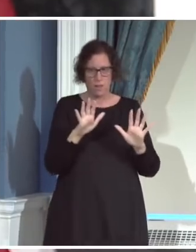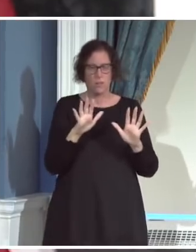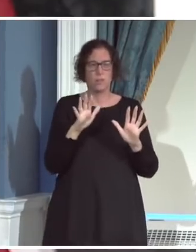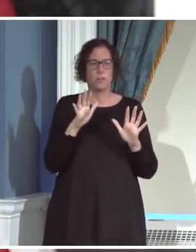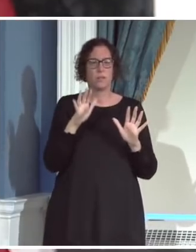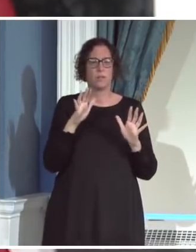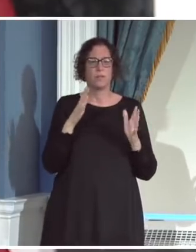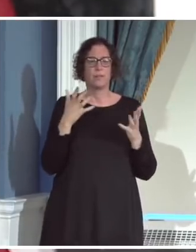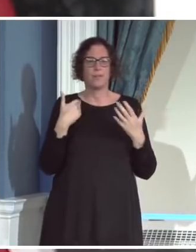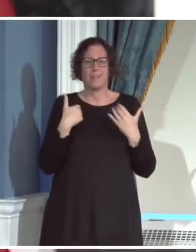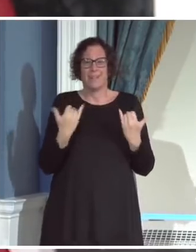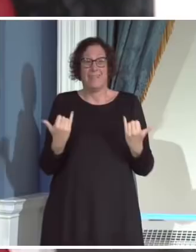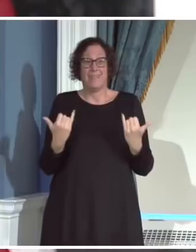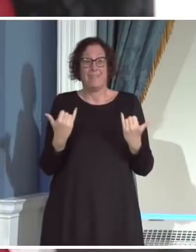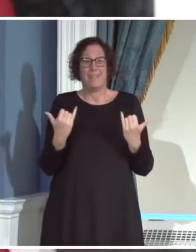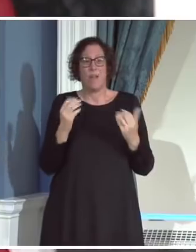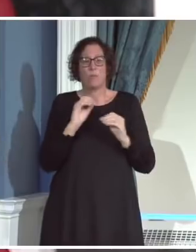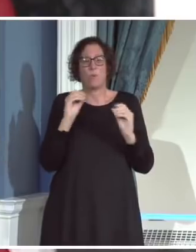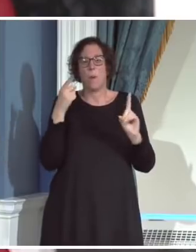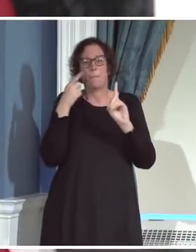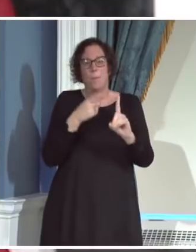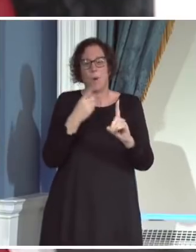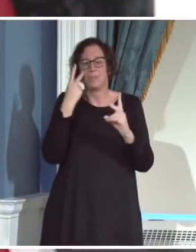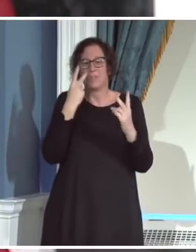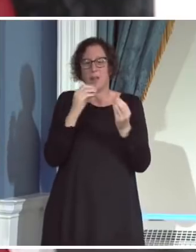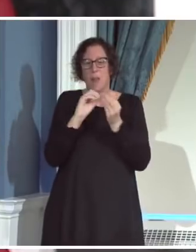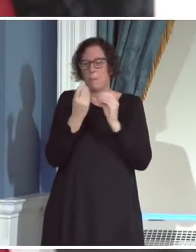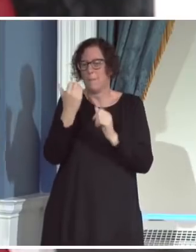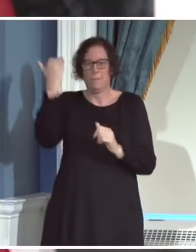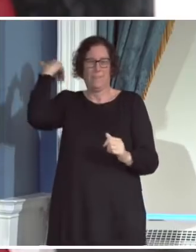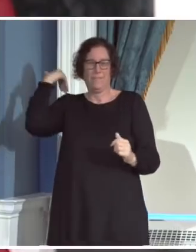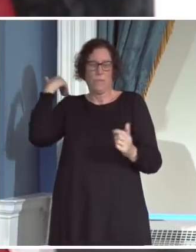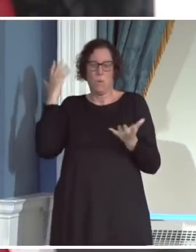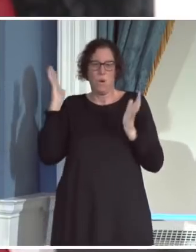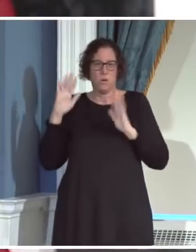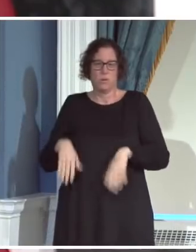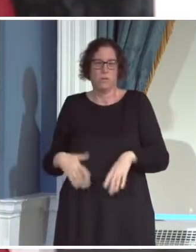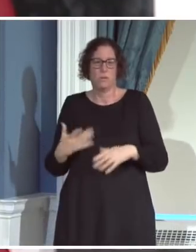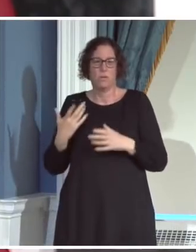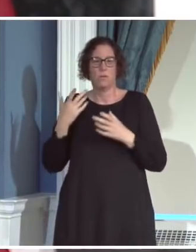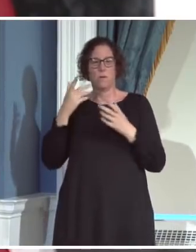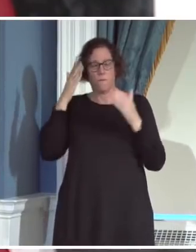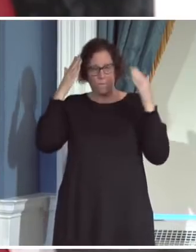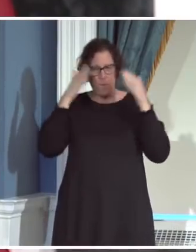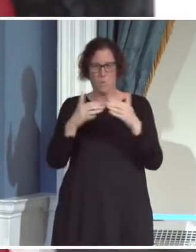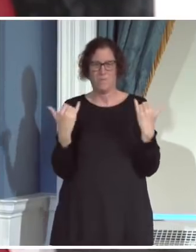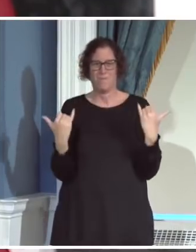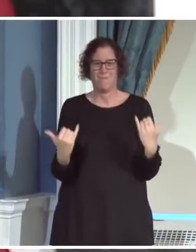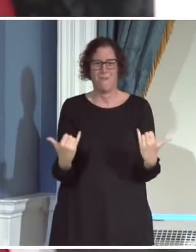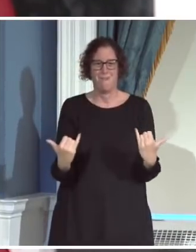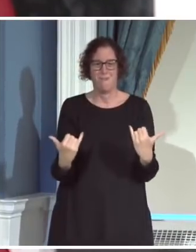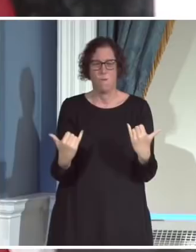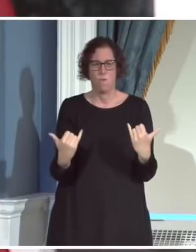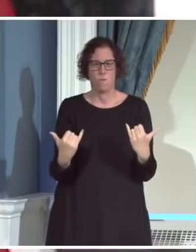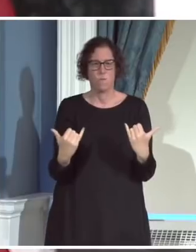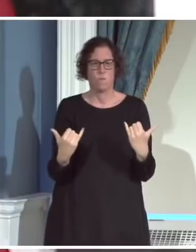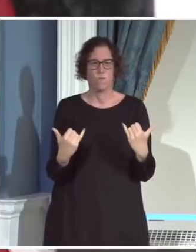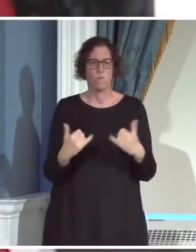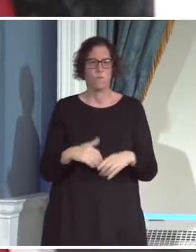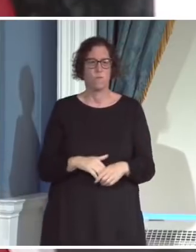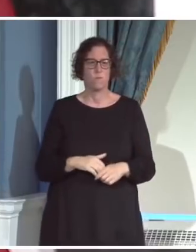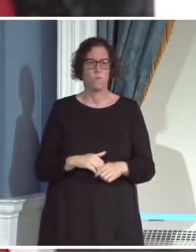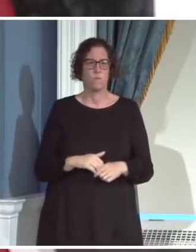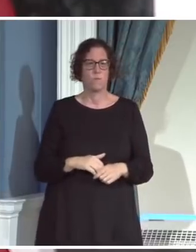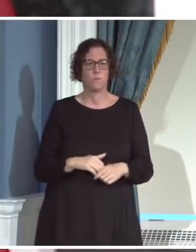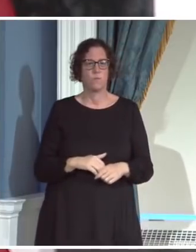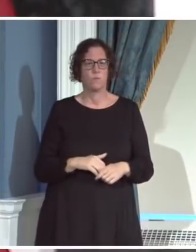it as well as possible, and then, continue to build out from there. So I would take, before turning to Mitch, I'd say, Katie, I